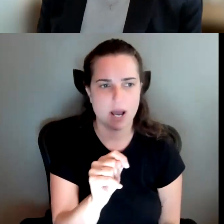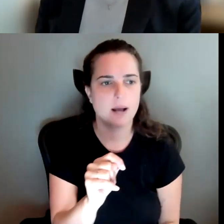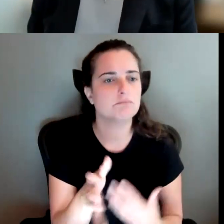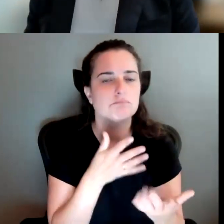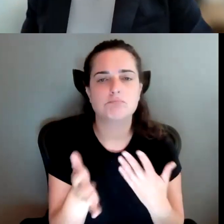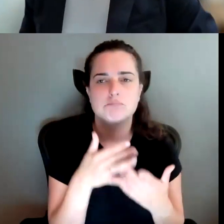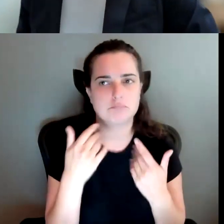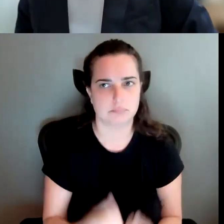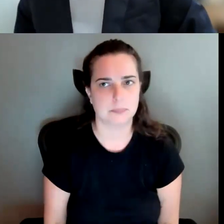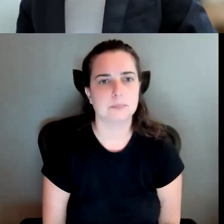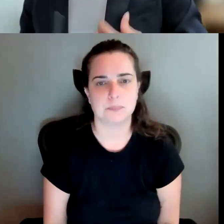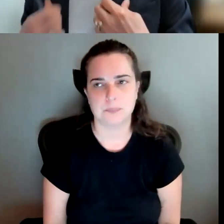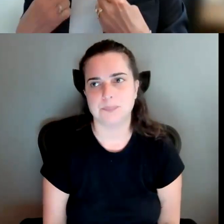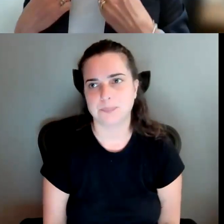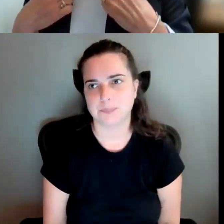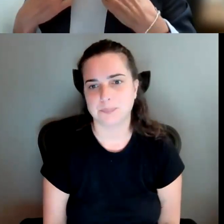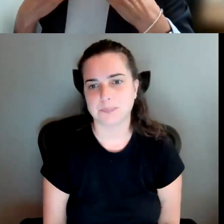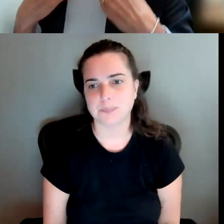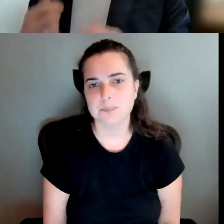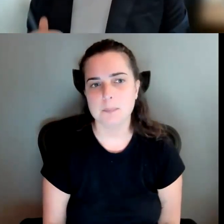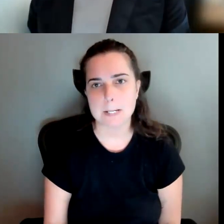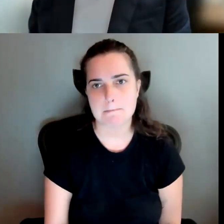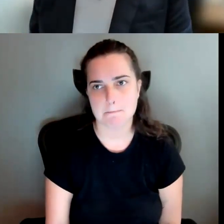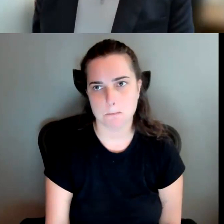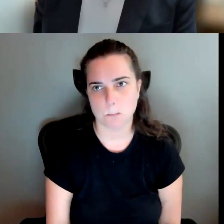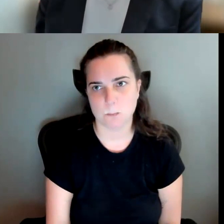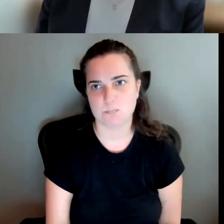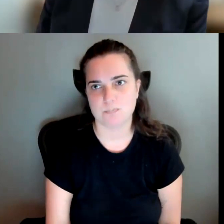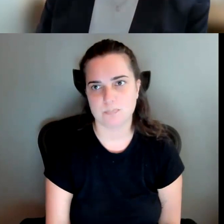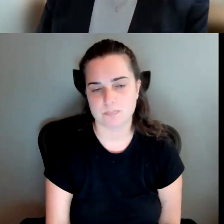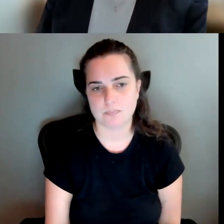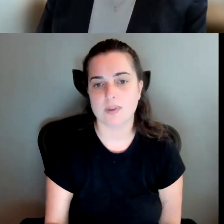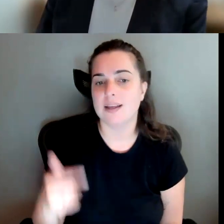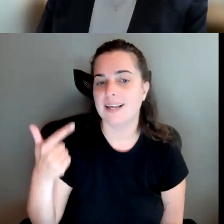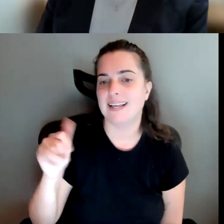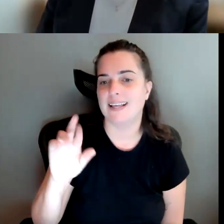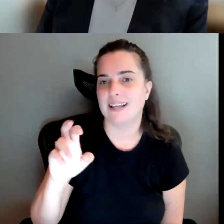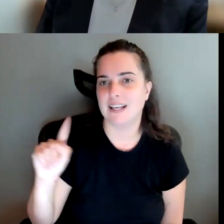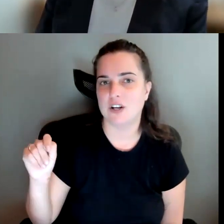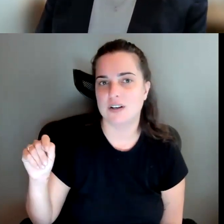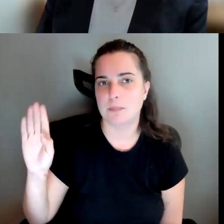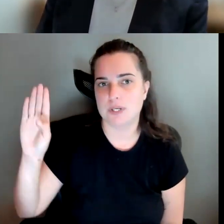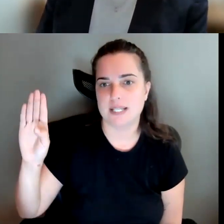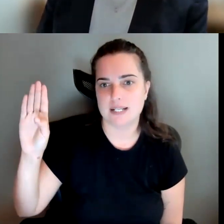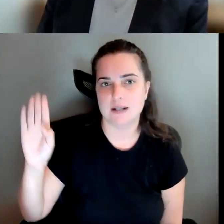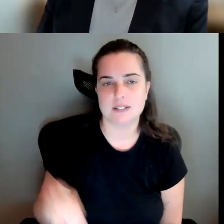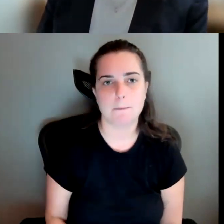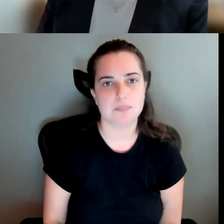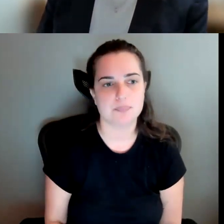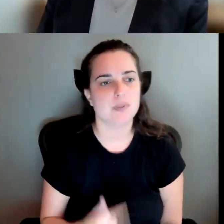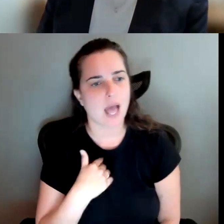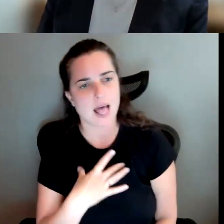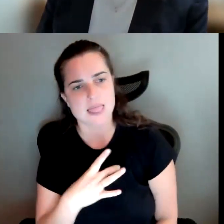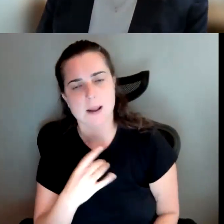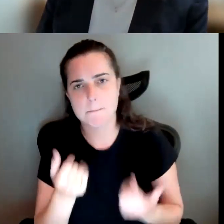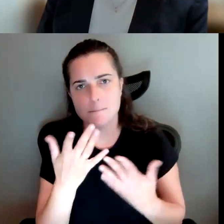Yes, we want to hear from you, so please. And Garrett has his hand up. Garrett, did you have a question? I liked many of those that you